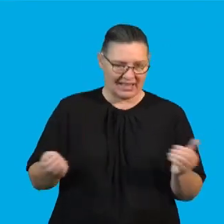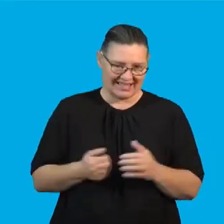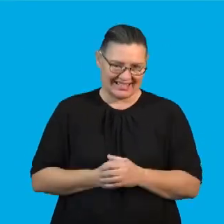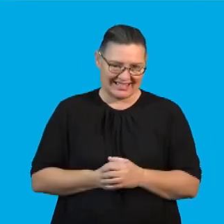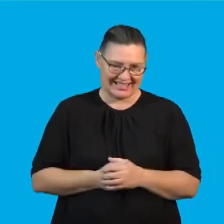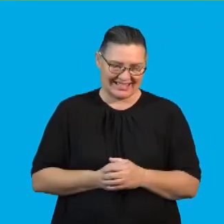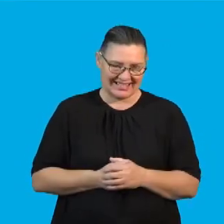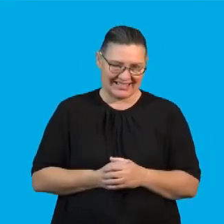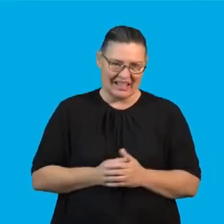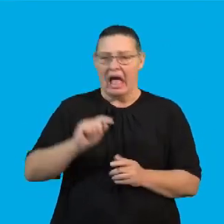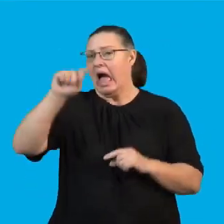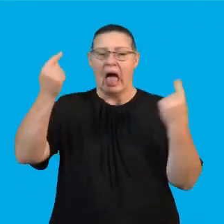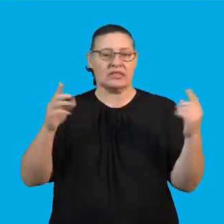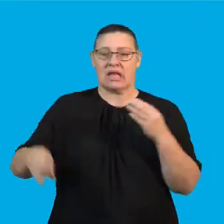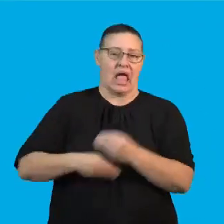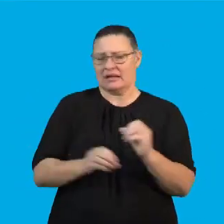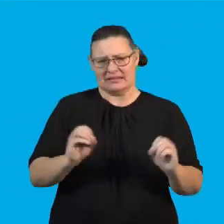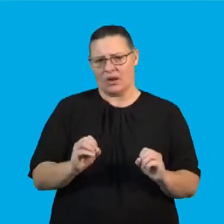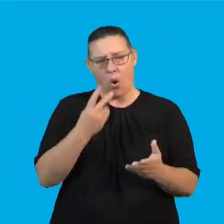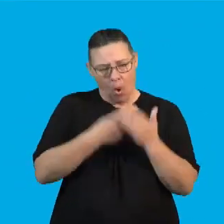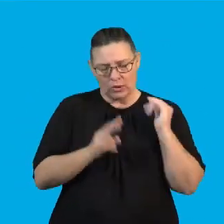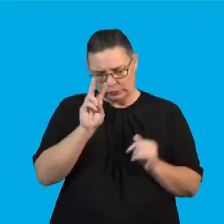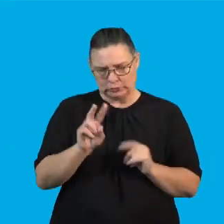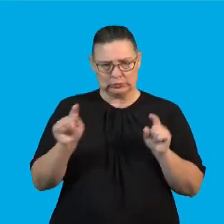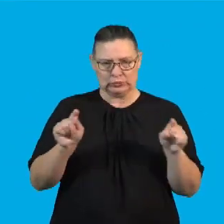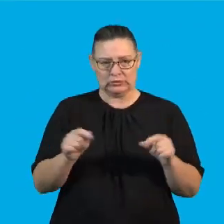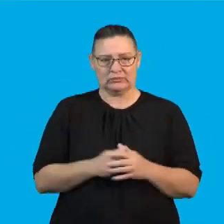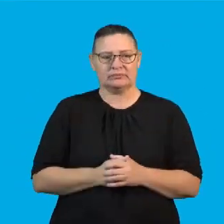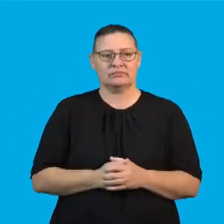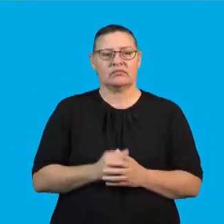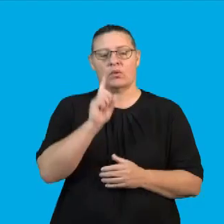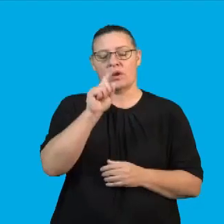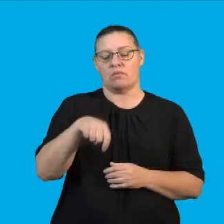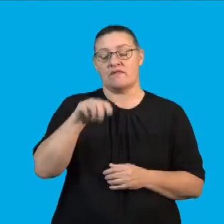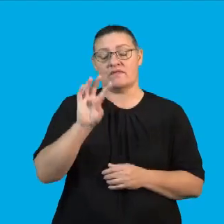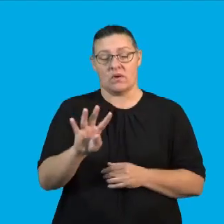that. Therefore, you cannot mention frogs here, you cannot mention jackals.